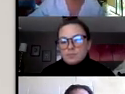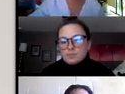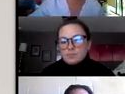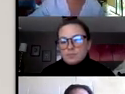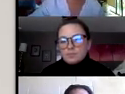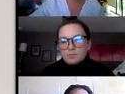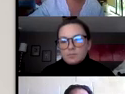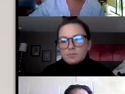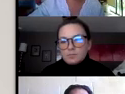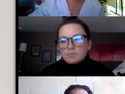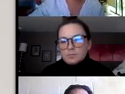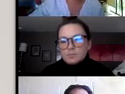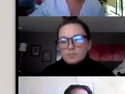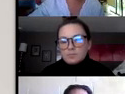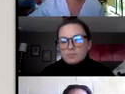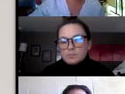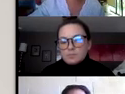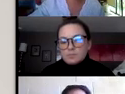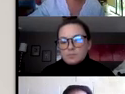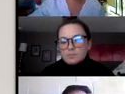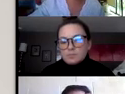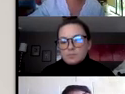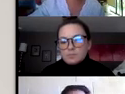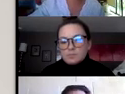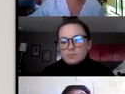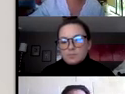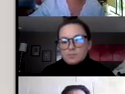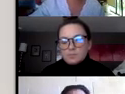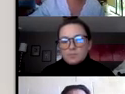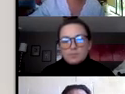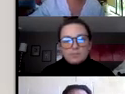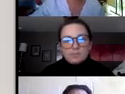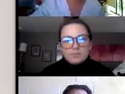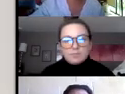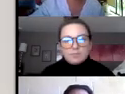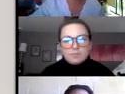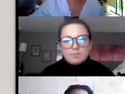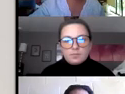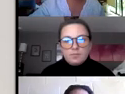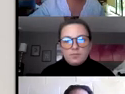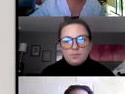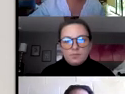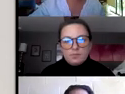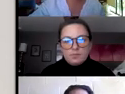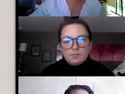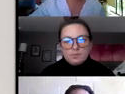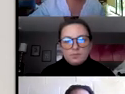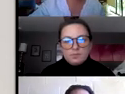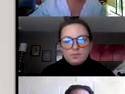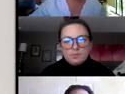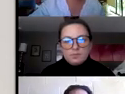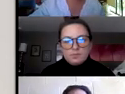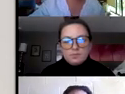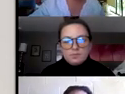introduced. And the next term, Hispanic, well, this was a government-created term to identify